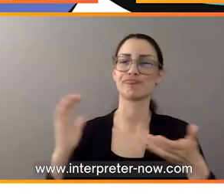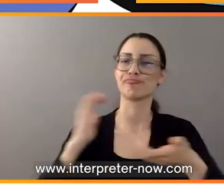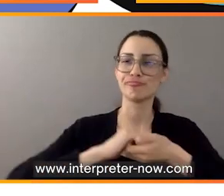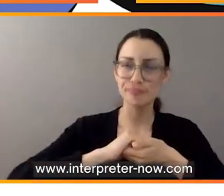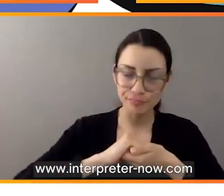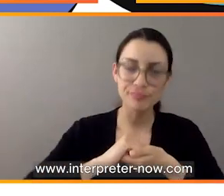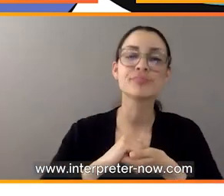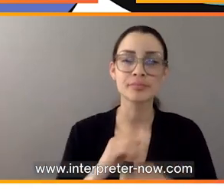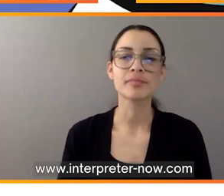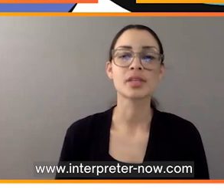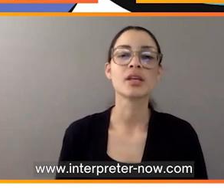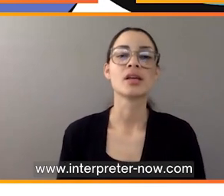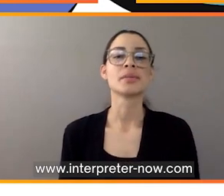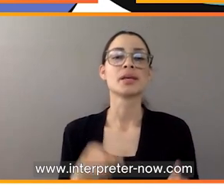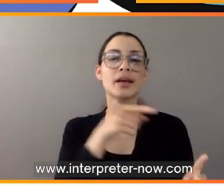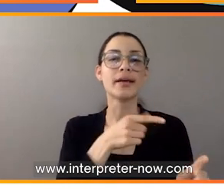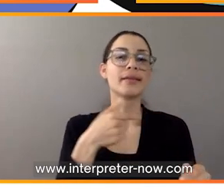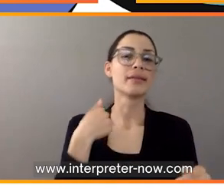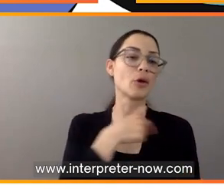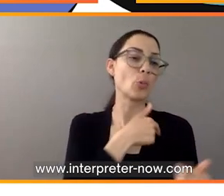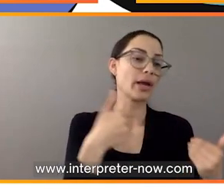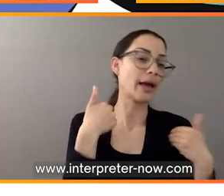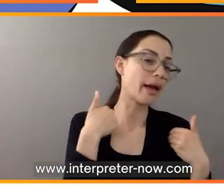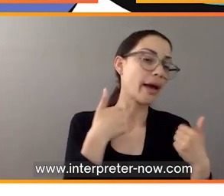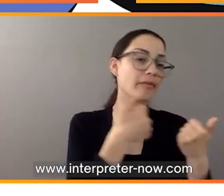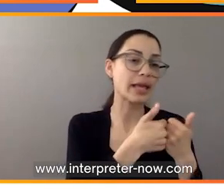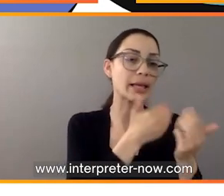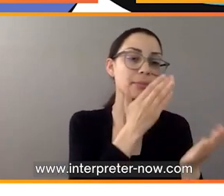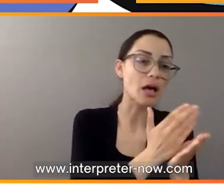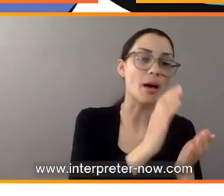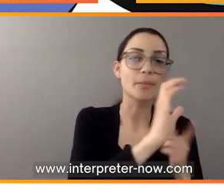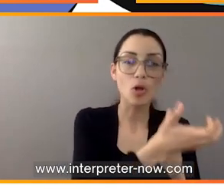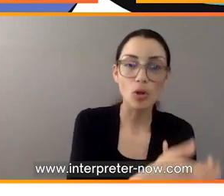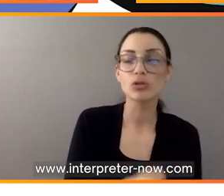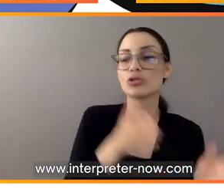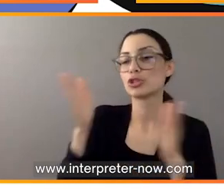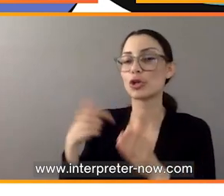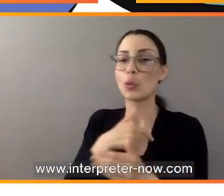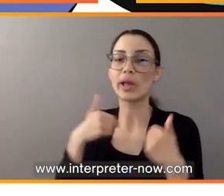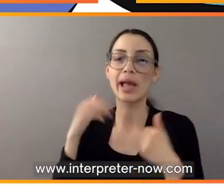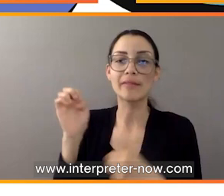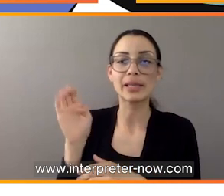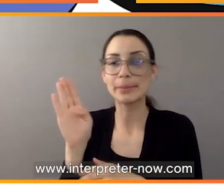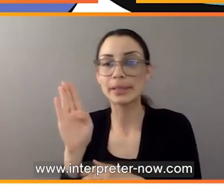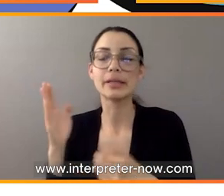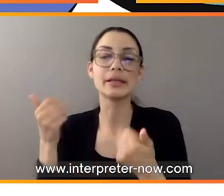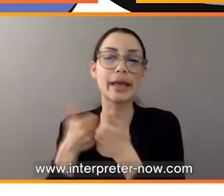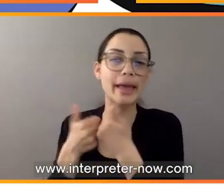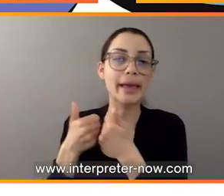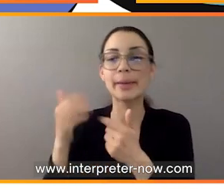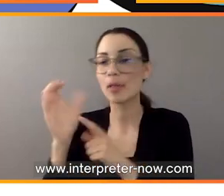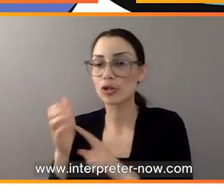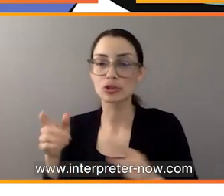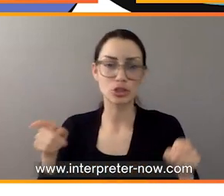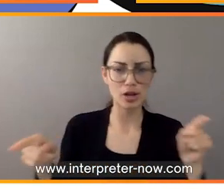an EB Games culture and a way of doing things. And they were looking for a professional HR person to help them kind of like bring the